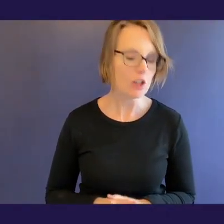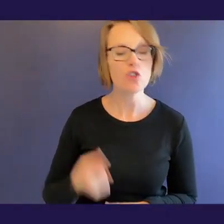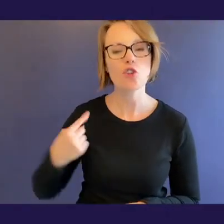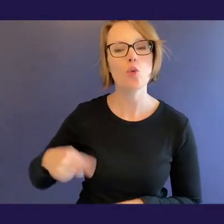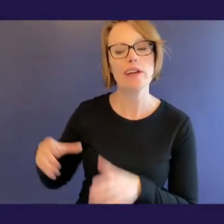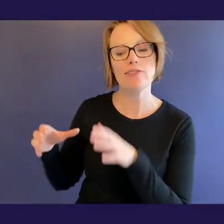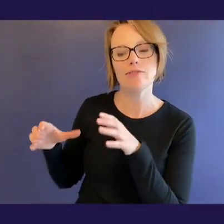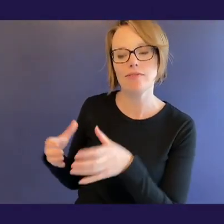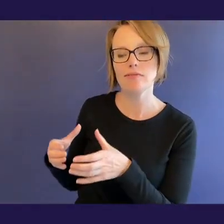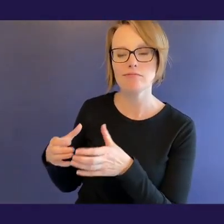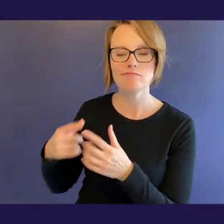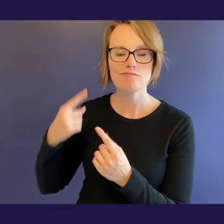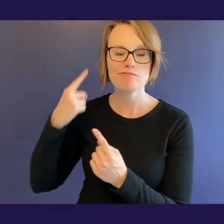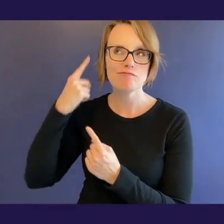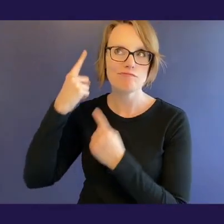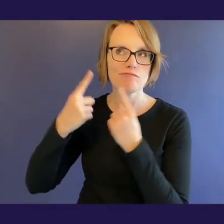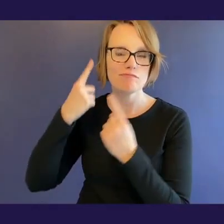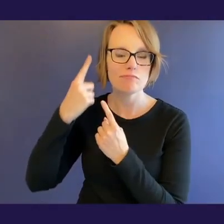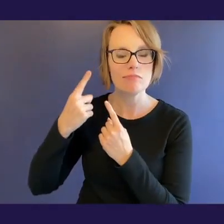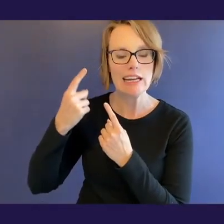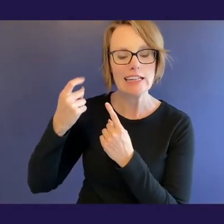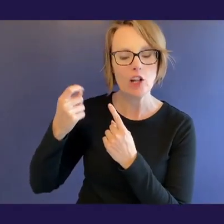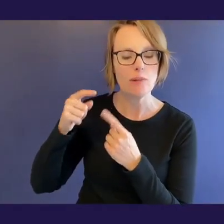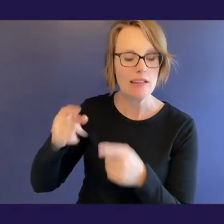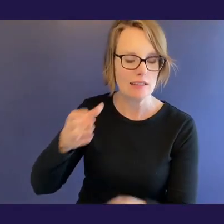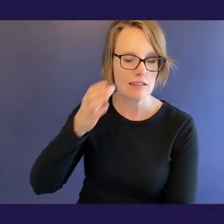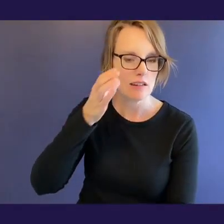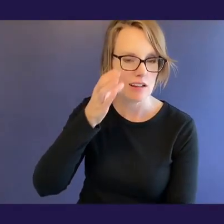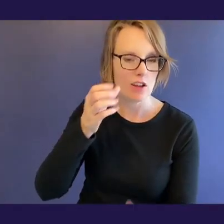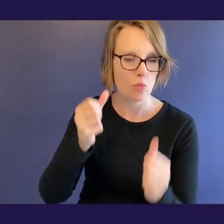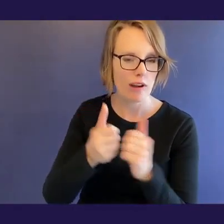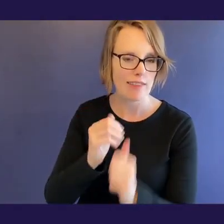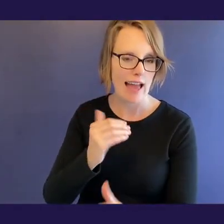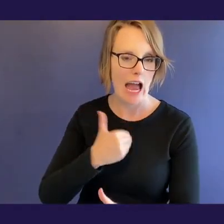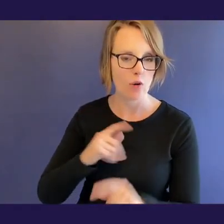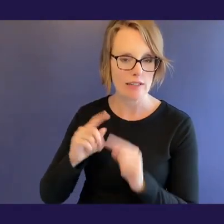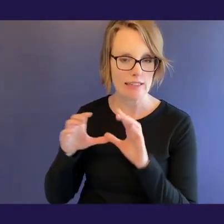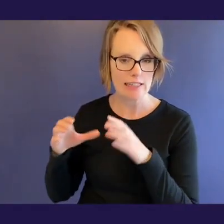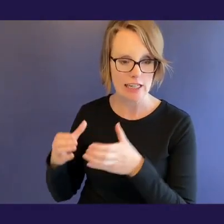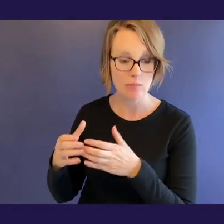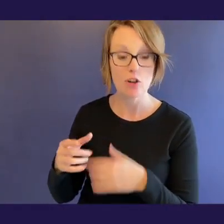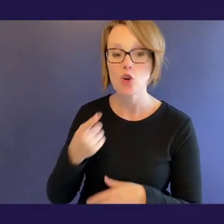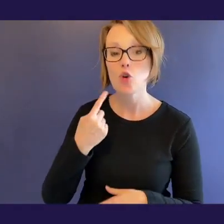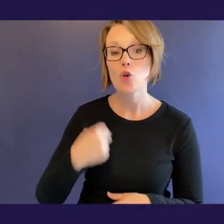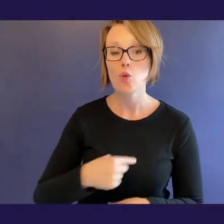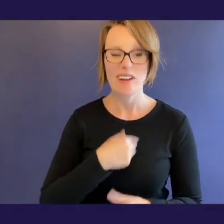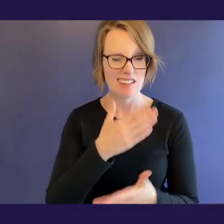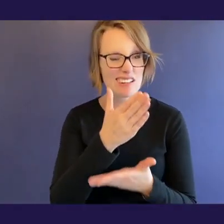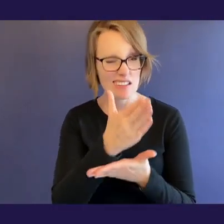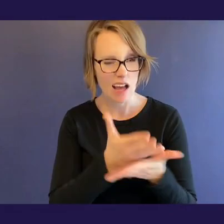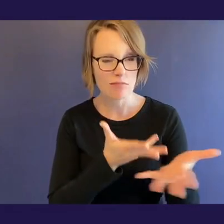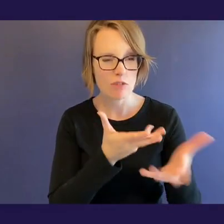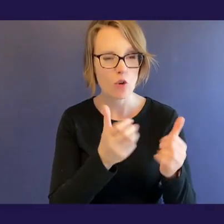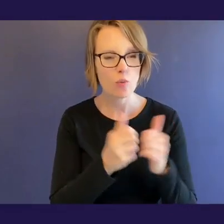in our inoculation work. We've done some work with YouTube to try and do what's called brand lift studies, which